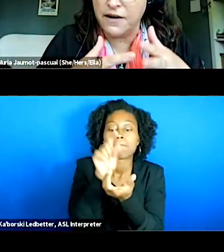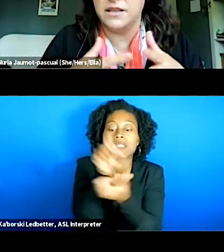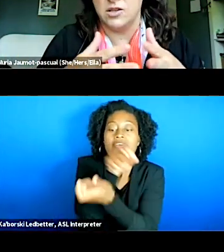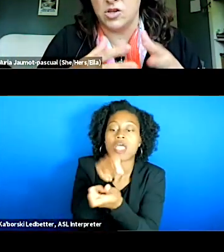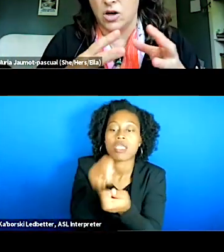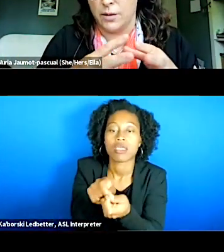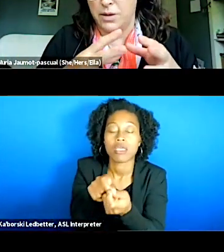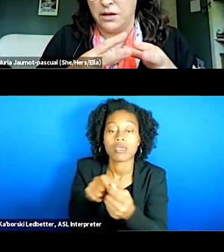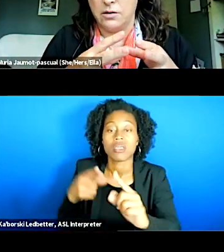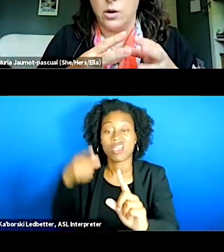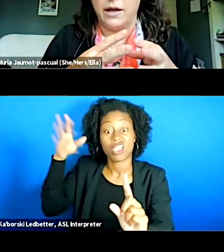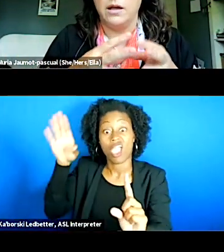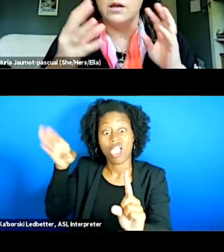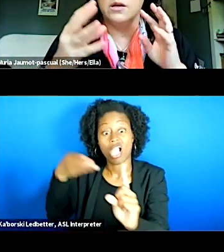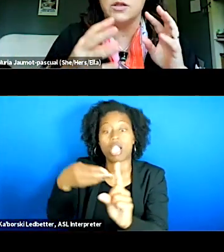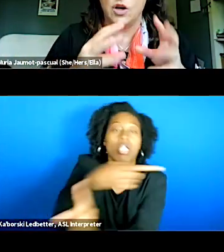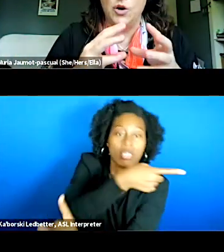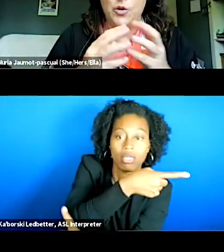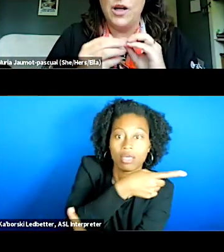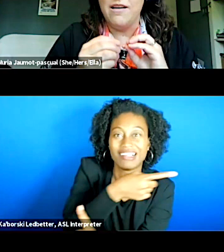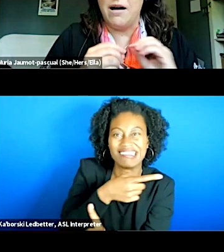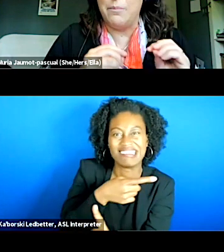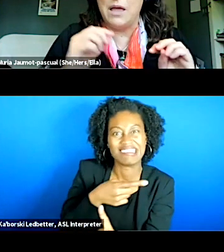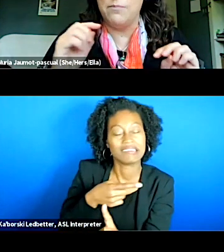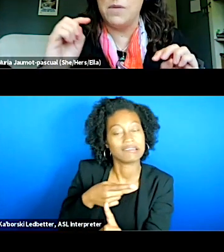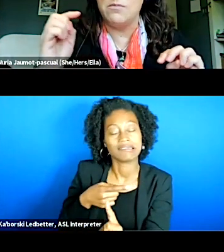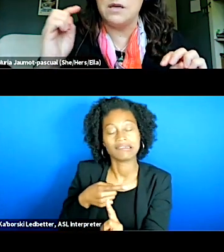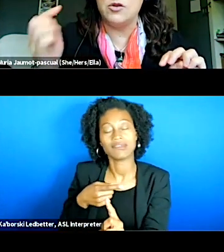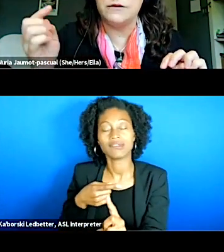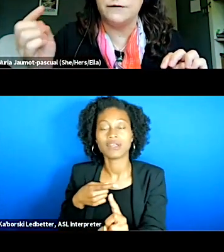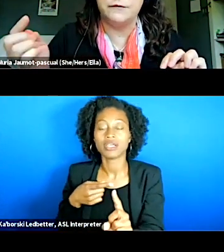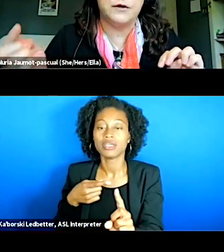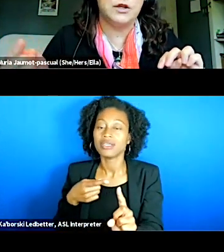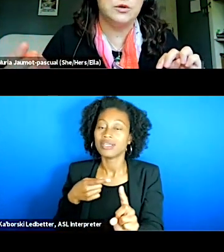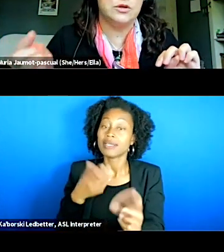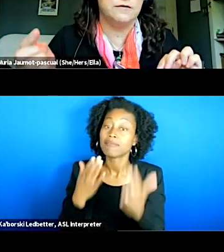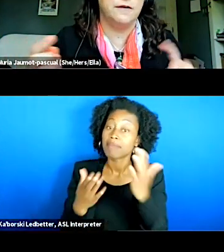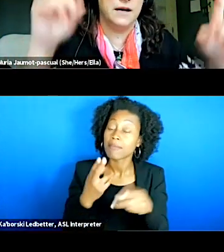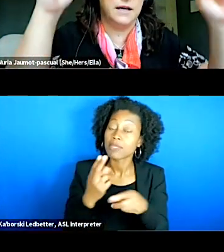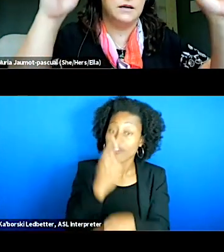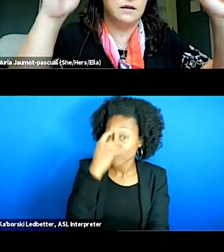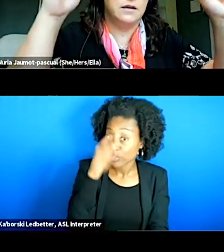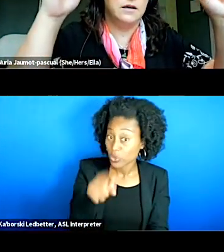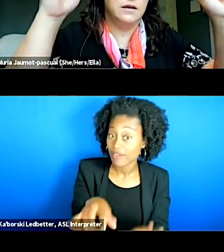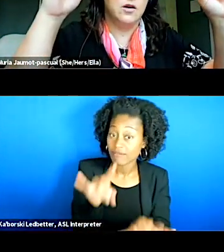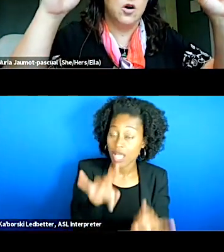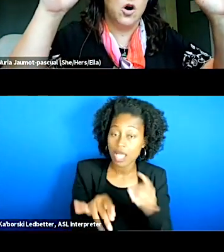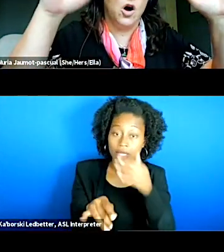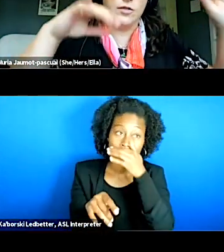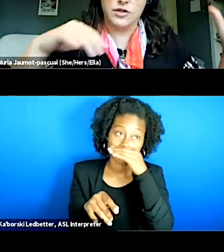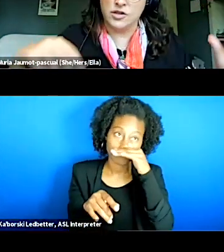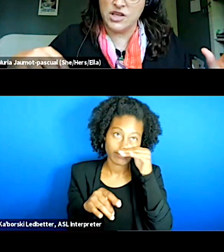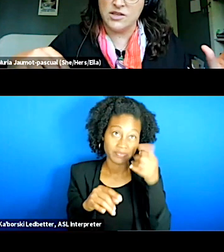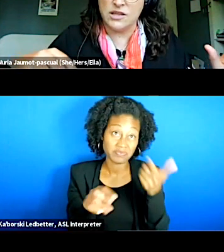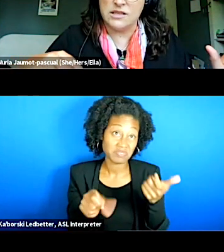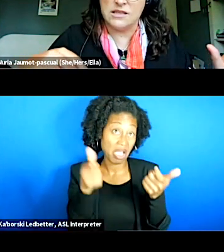the findings are going to be. Okay. So it may be useful for you to find